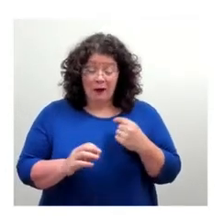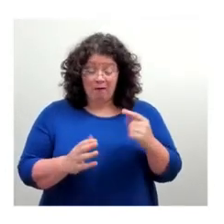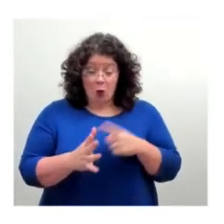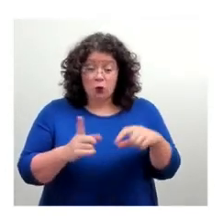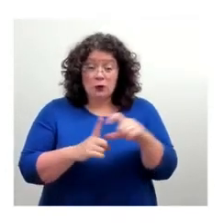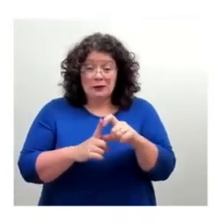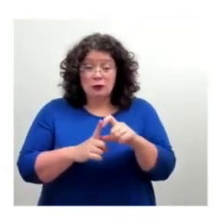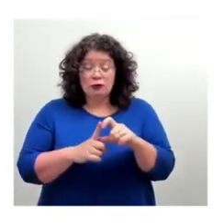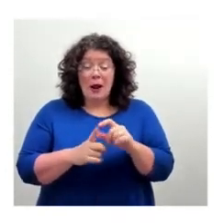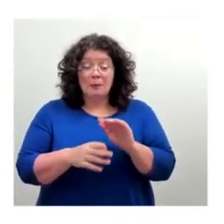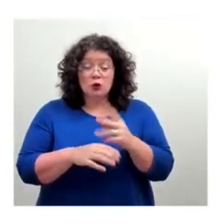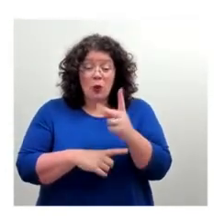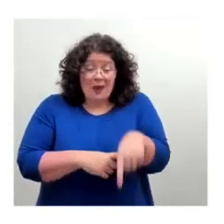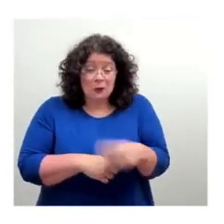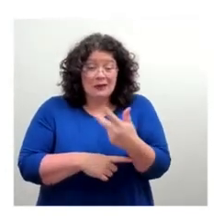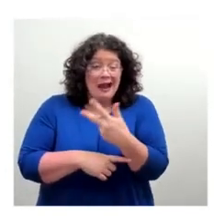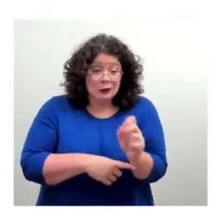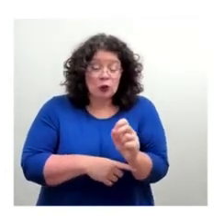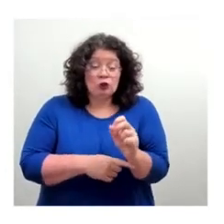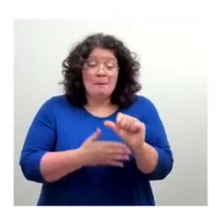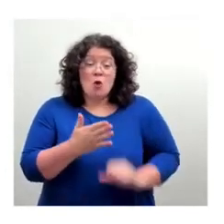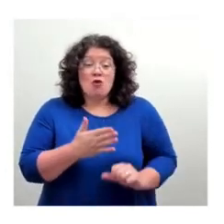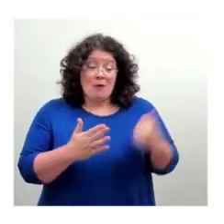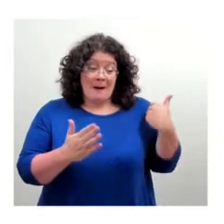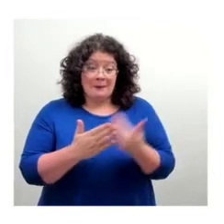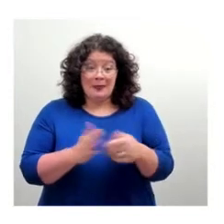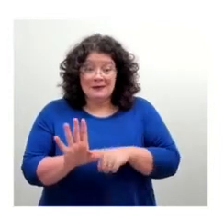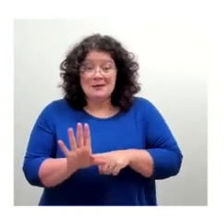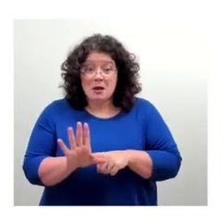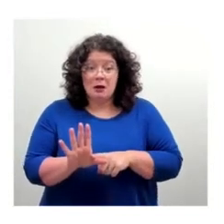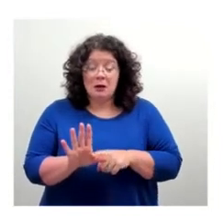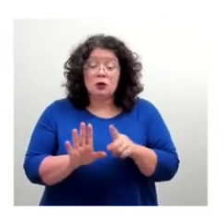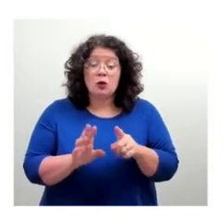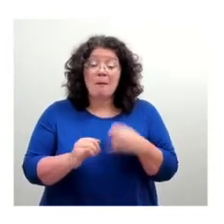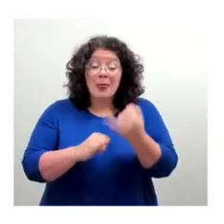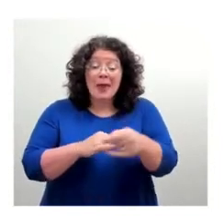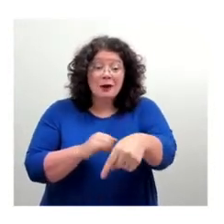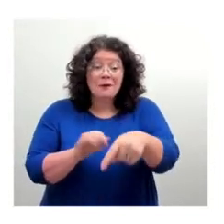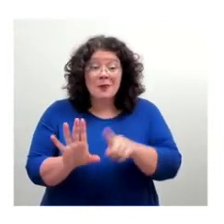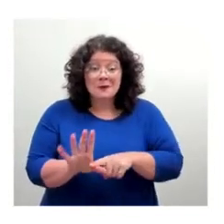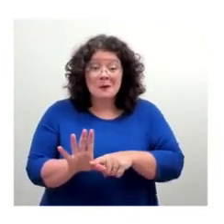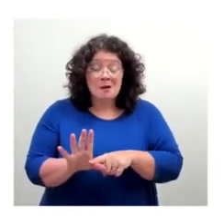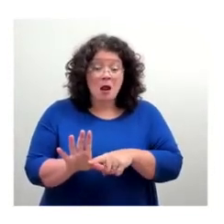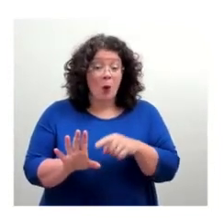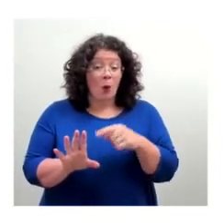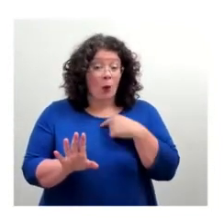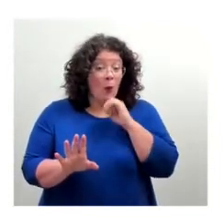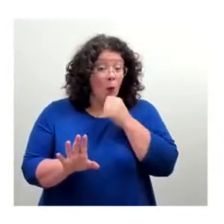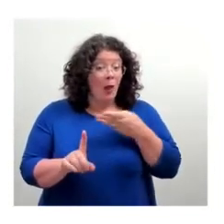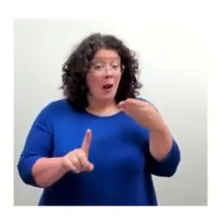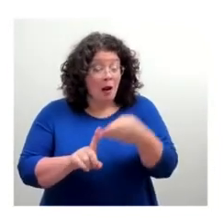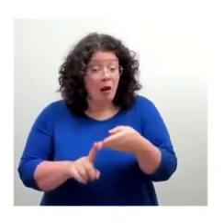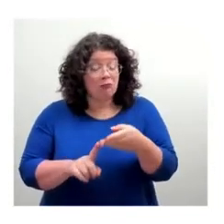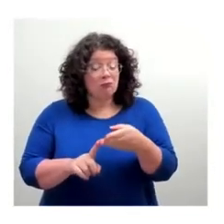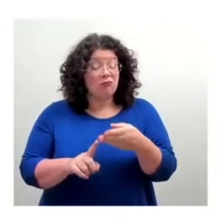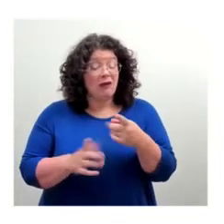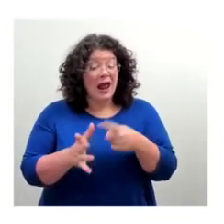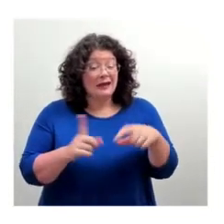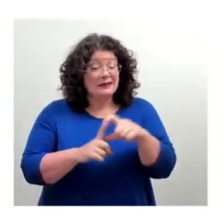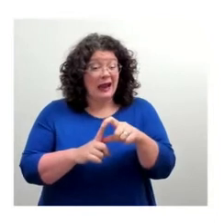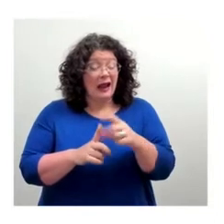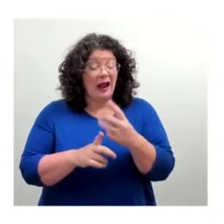2001. For the entire year, we managed 482 programs. So there's been a huge, jump in the amount of audio